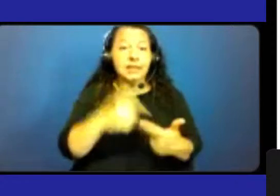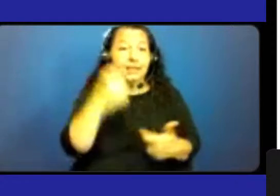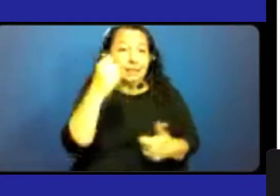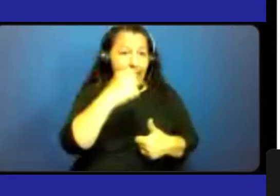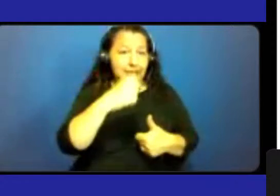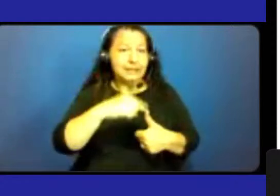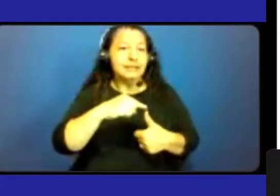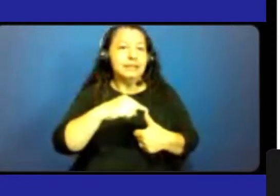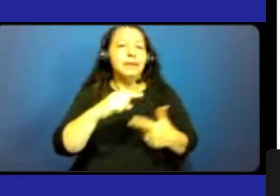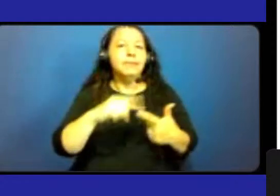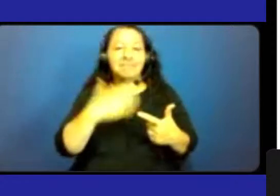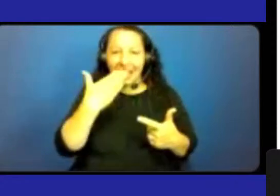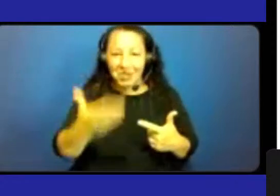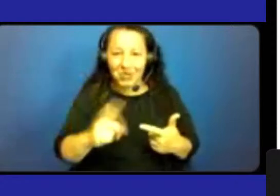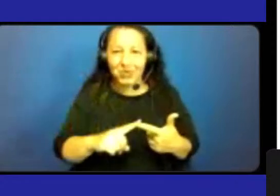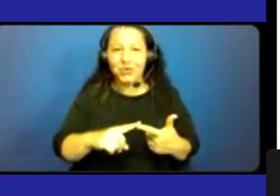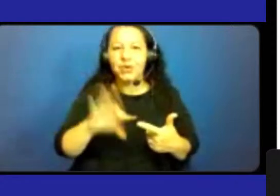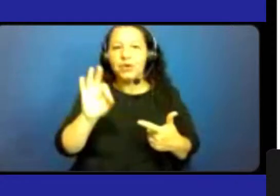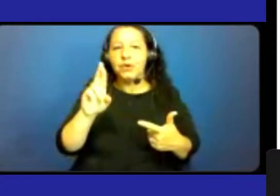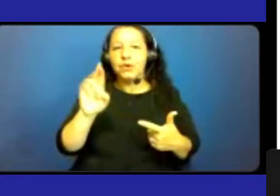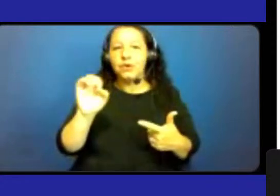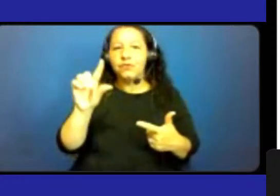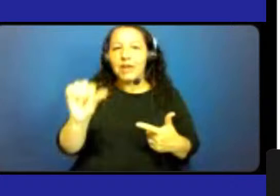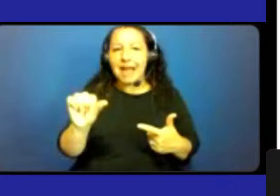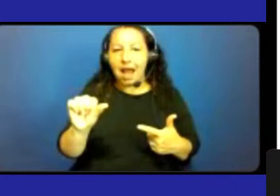Yes. Thank you. Frida?